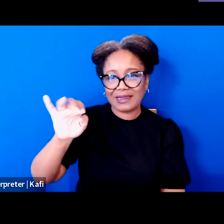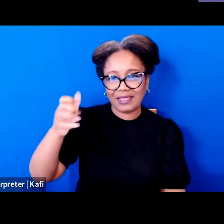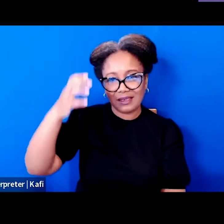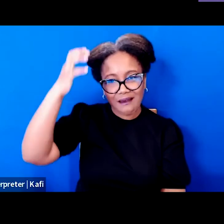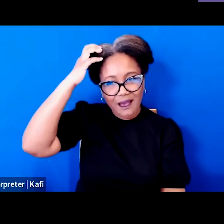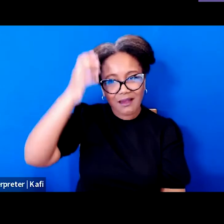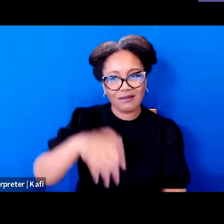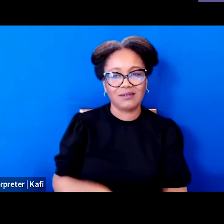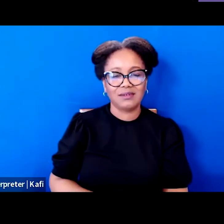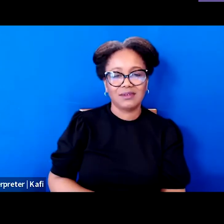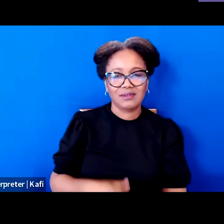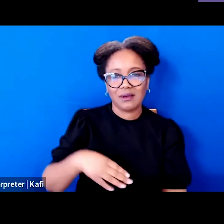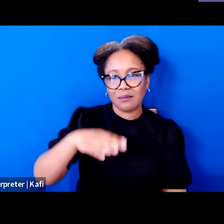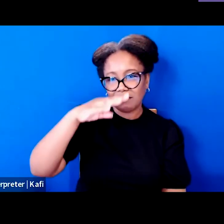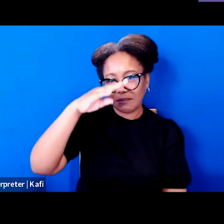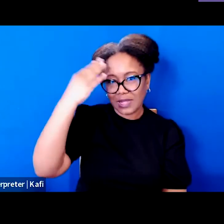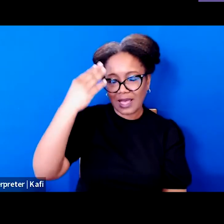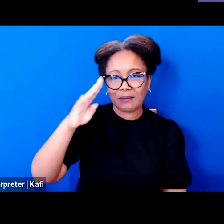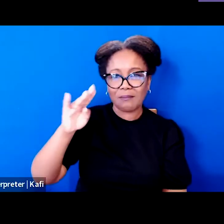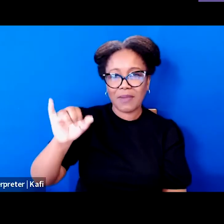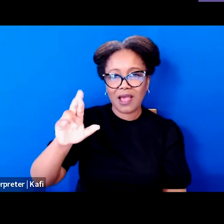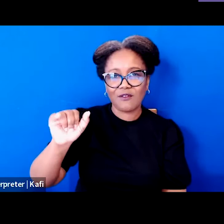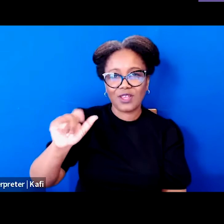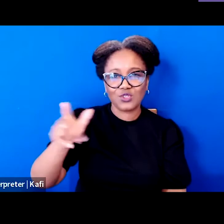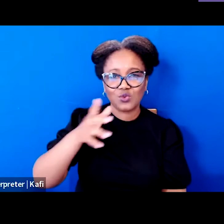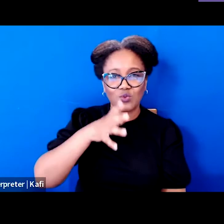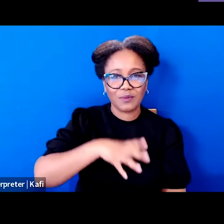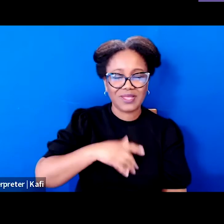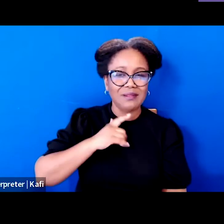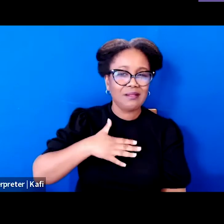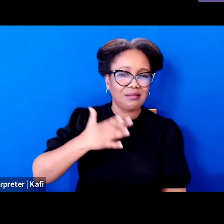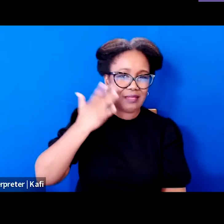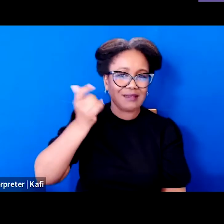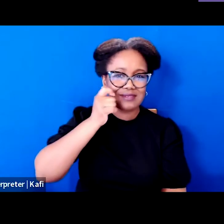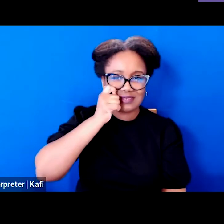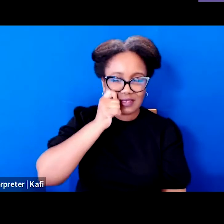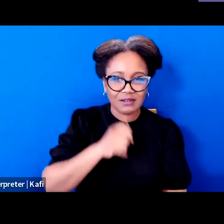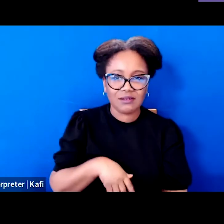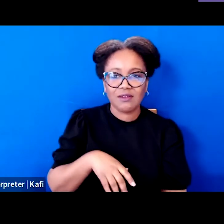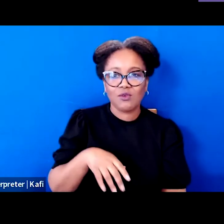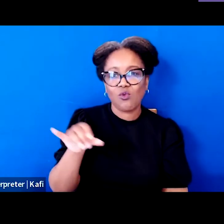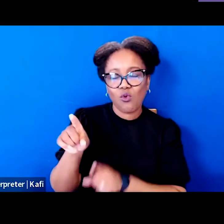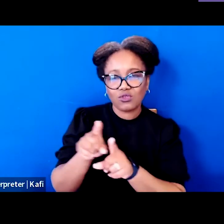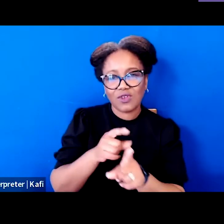so much for our shared interest and vision for a world that